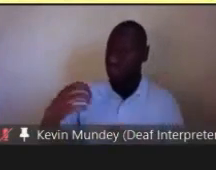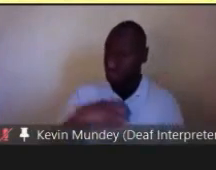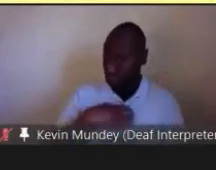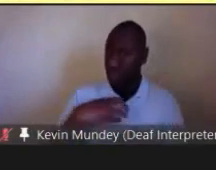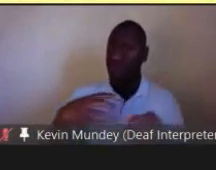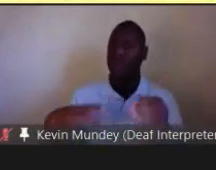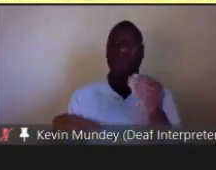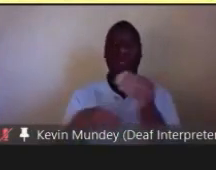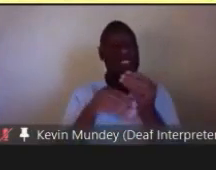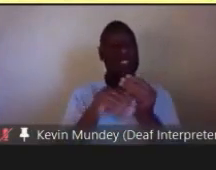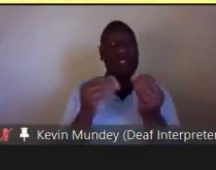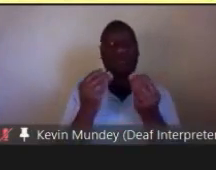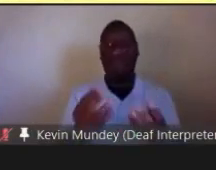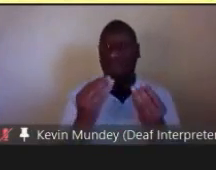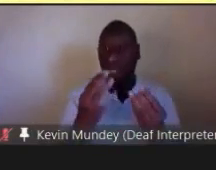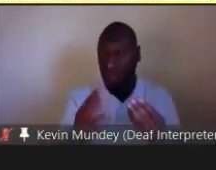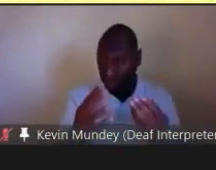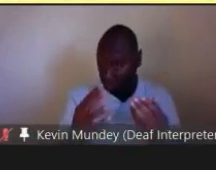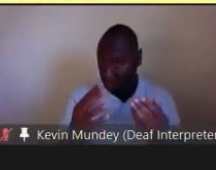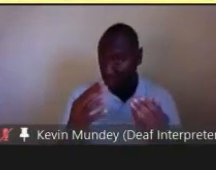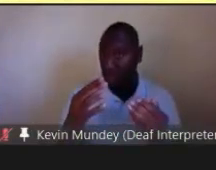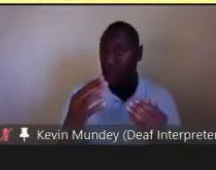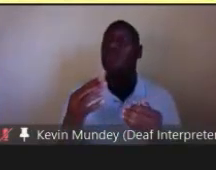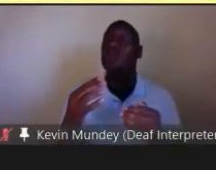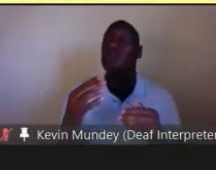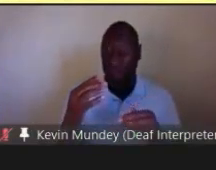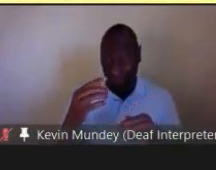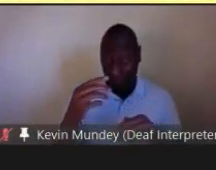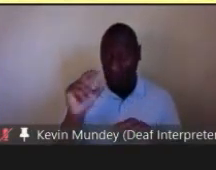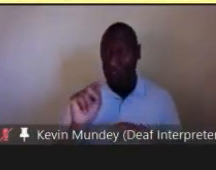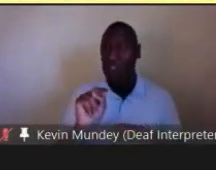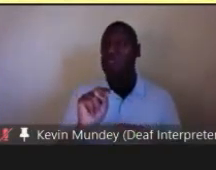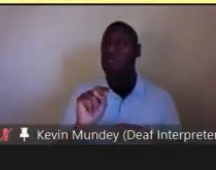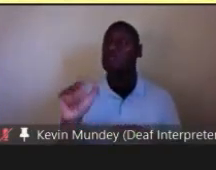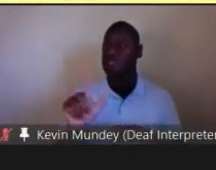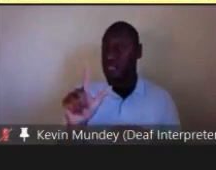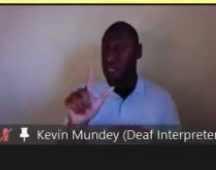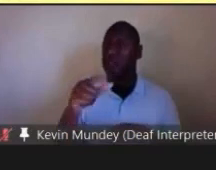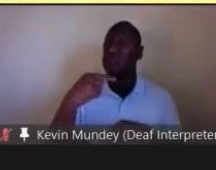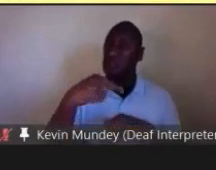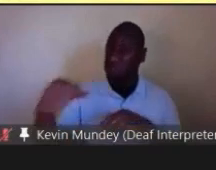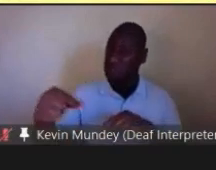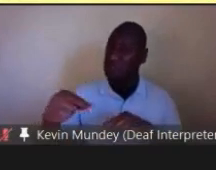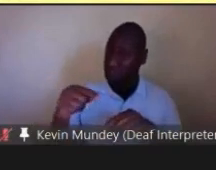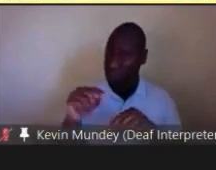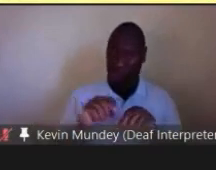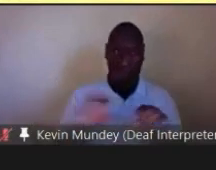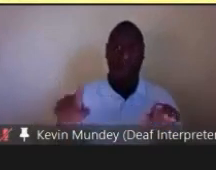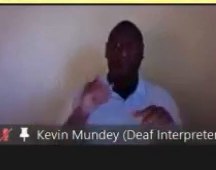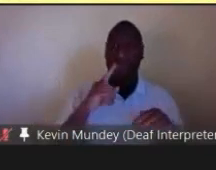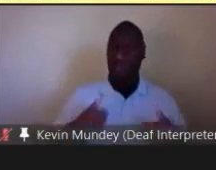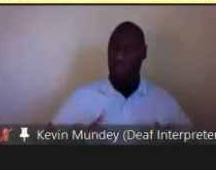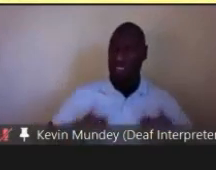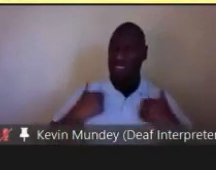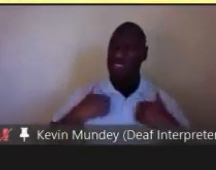newsletter to inform residents of important happenings, policies, and events.